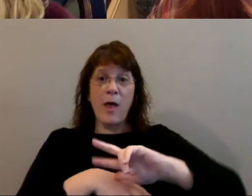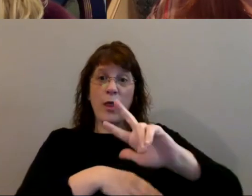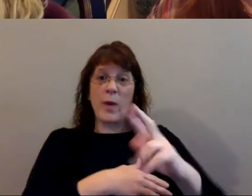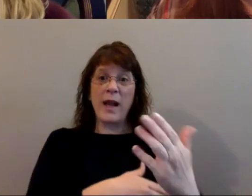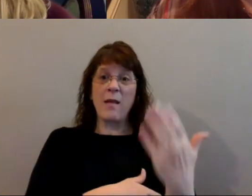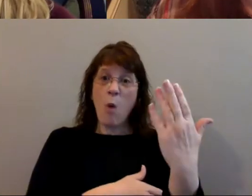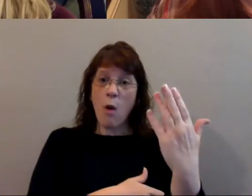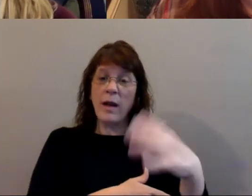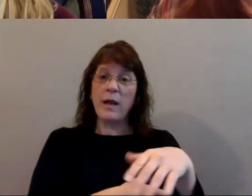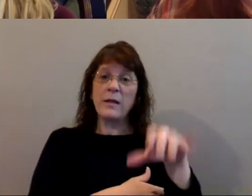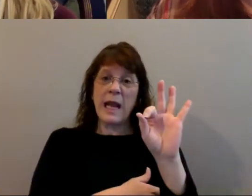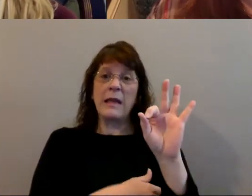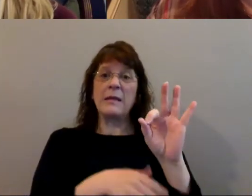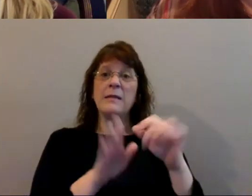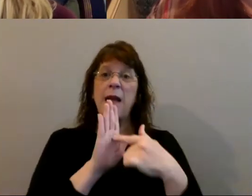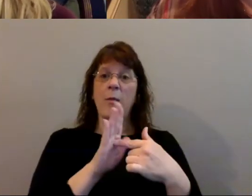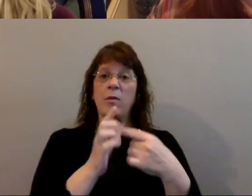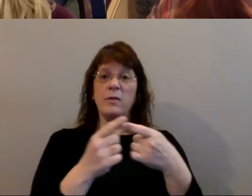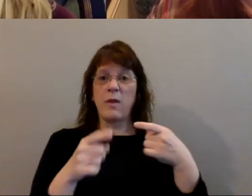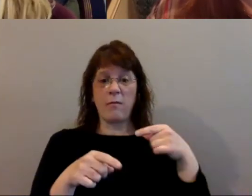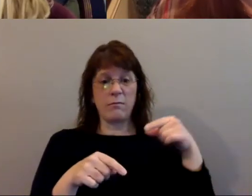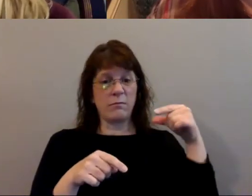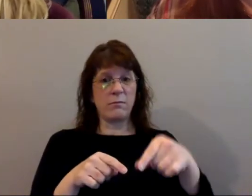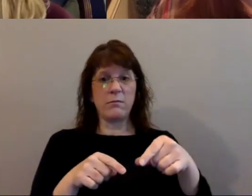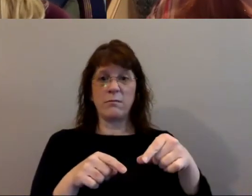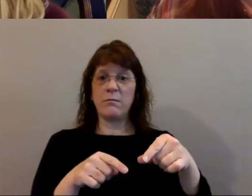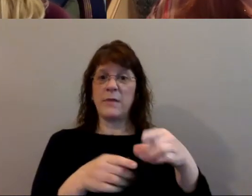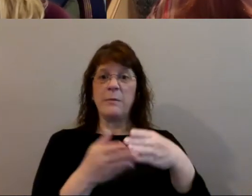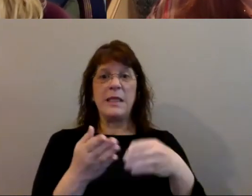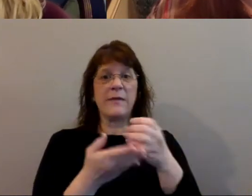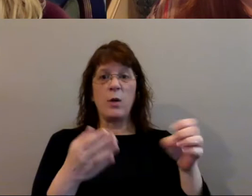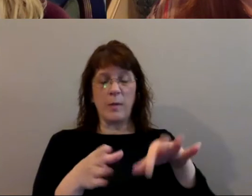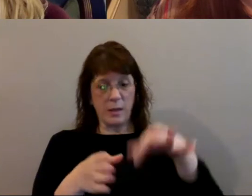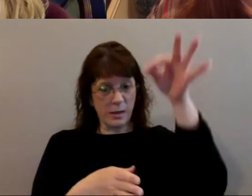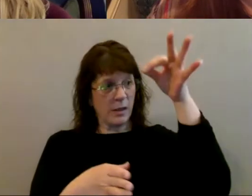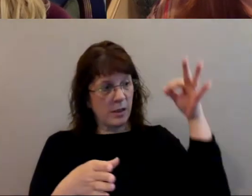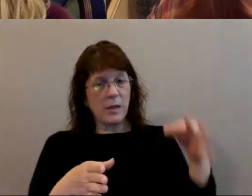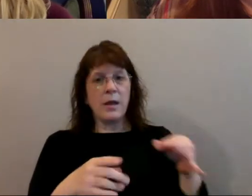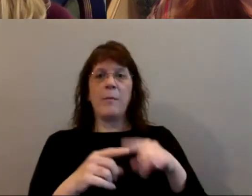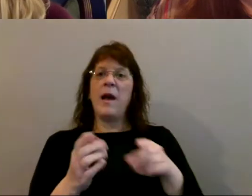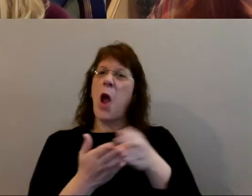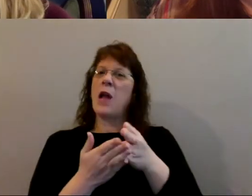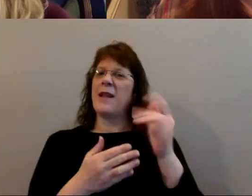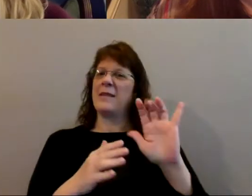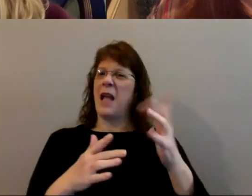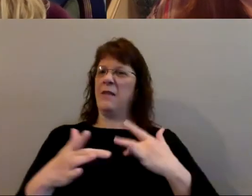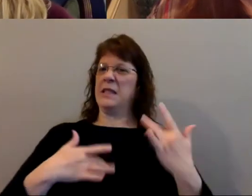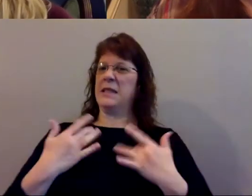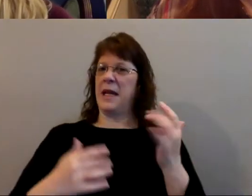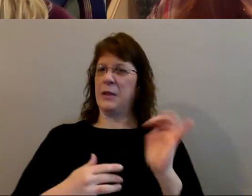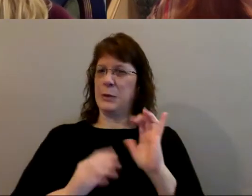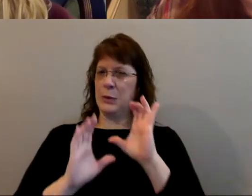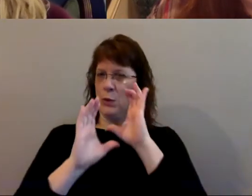taking samples out of the piece of equipment it's in. But honestly, I find that kind of exciting in its own weird